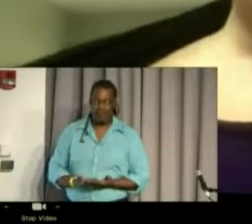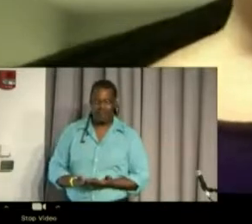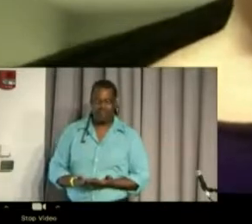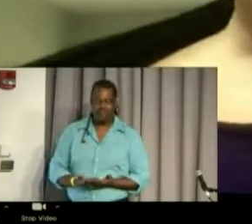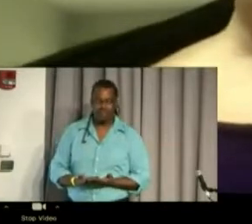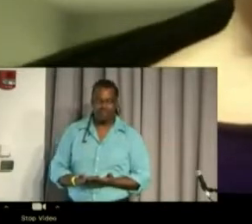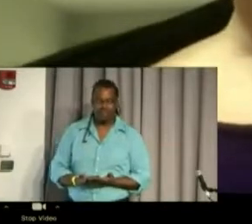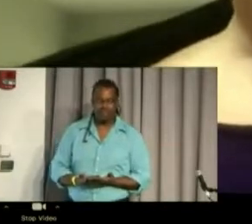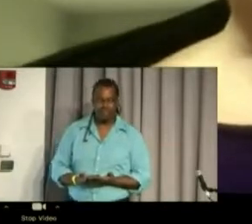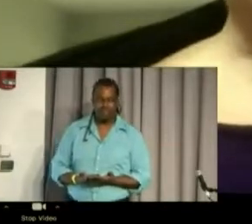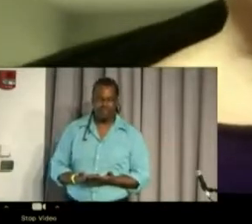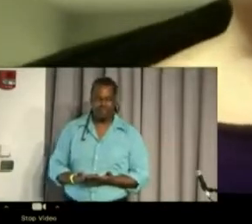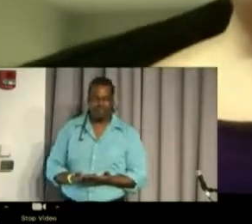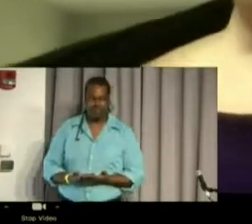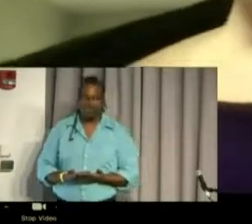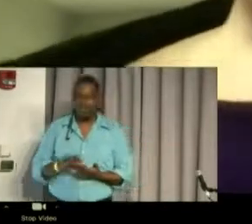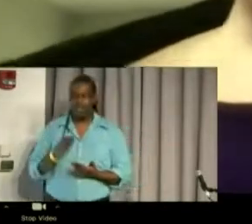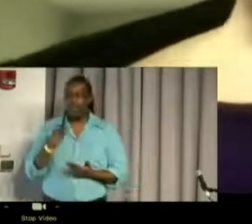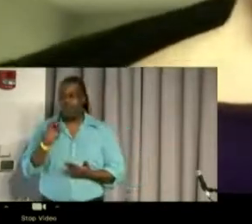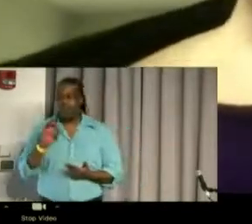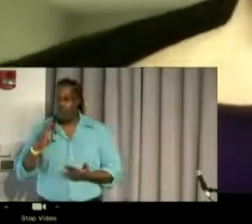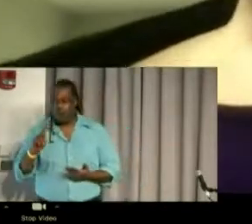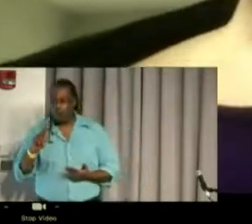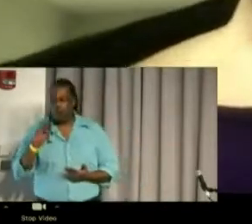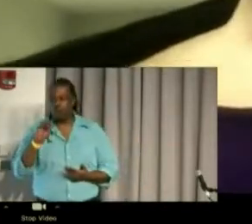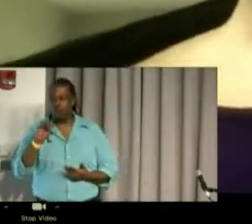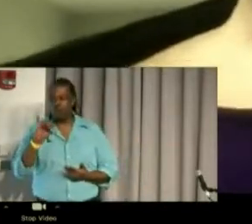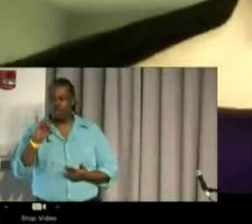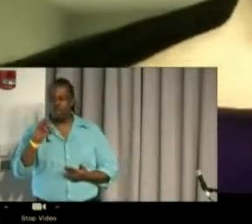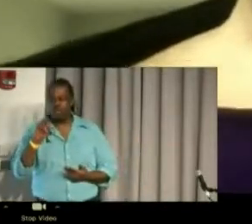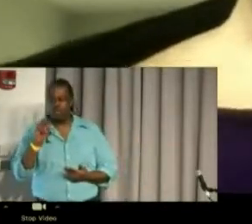building environments, mold, mildew,